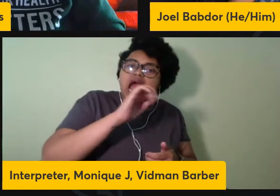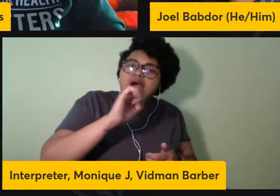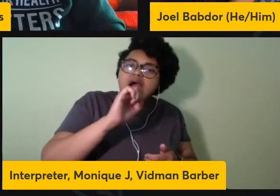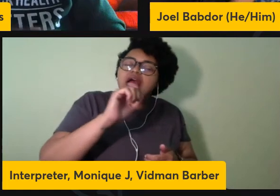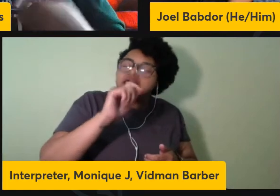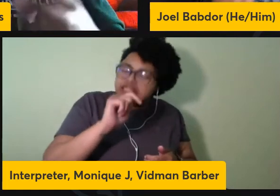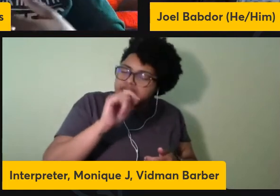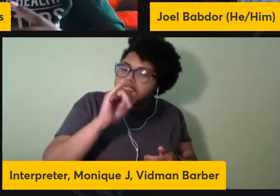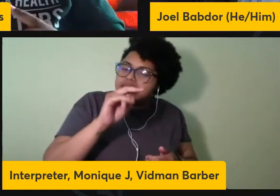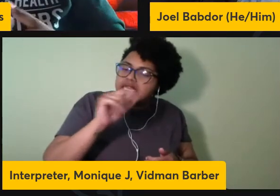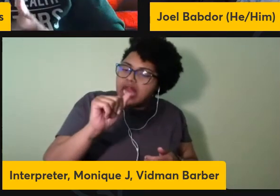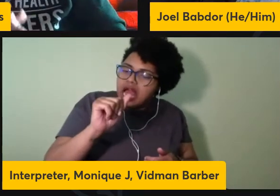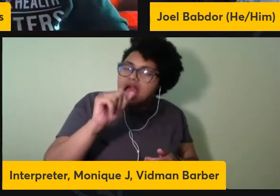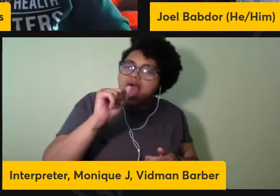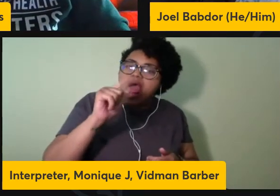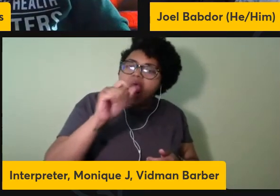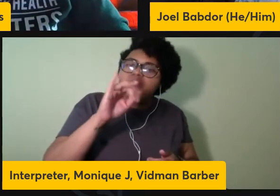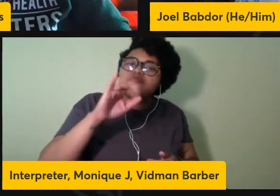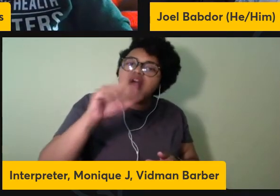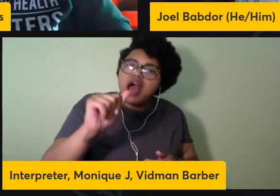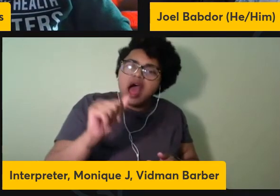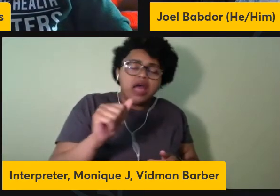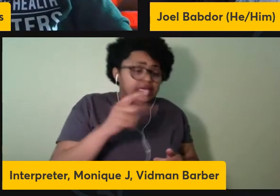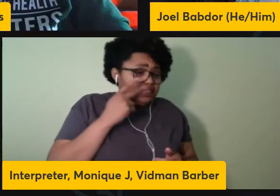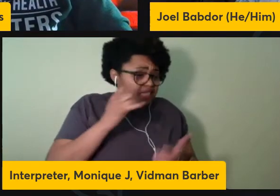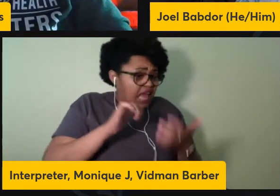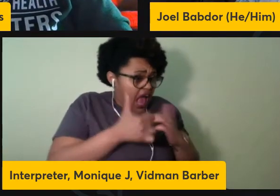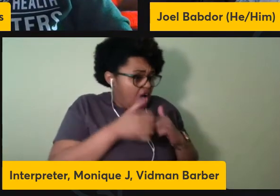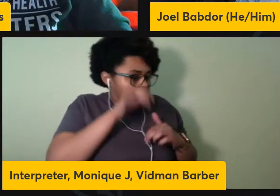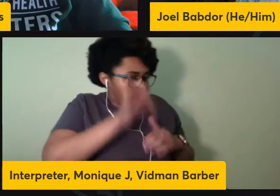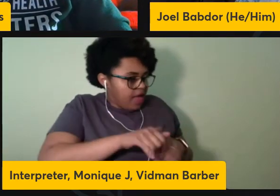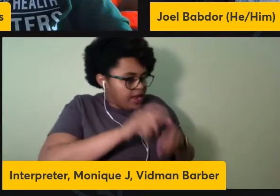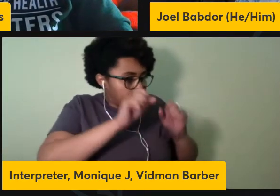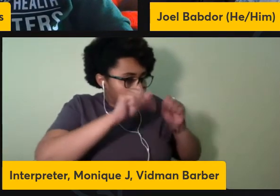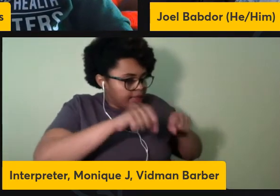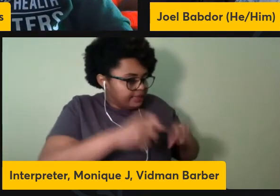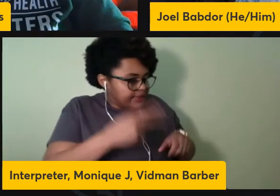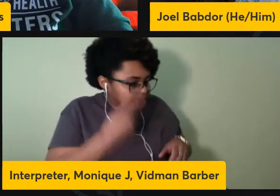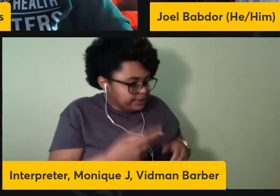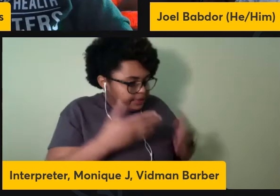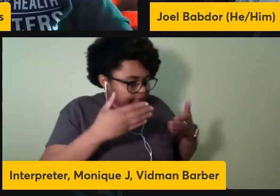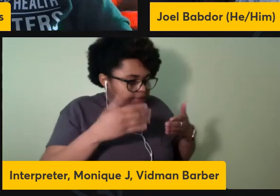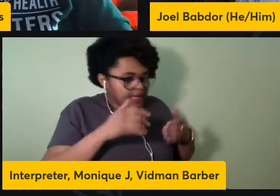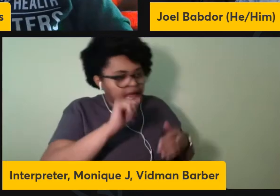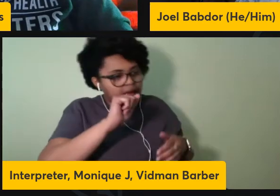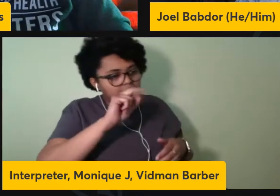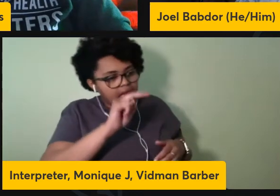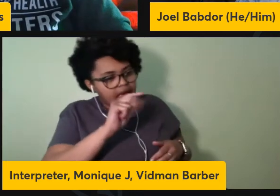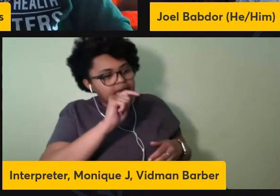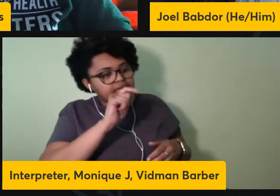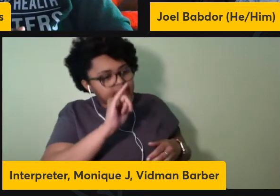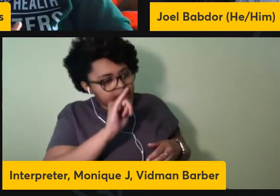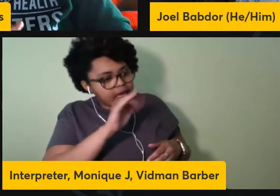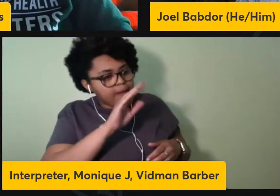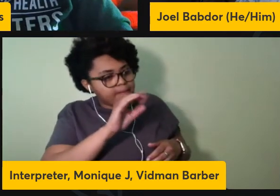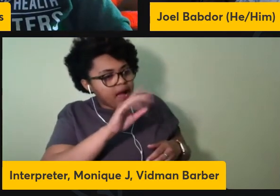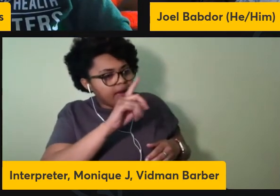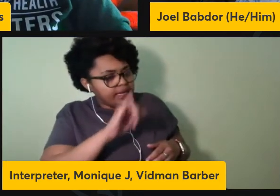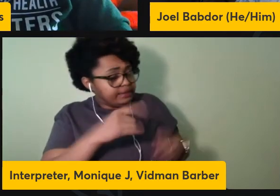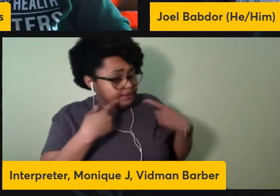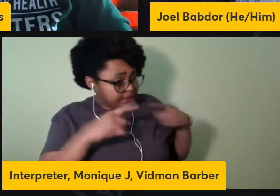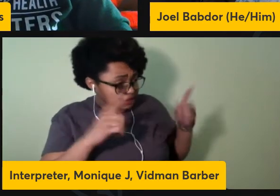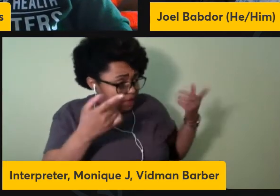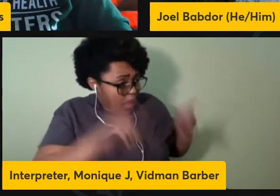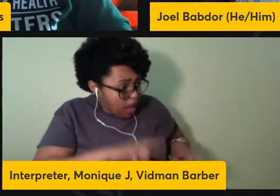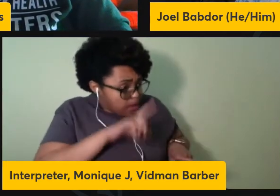how their ability to secrete antibody, if it is affected. But yeah, that's a great idea. That's something that we can definitely